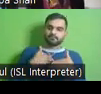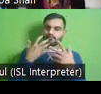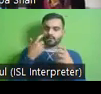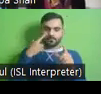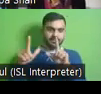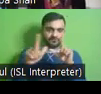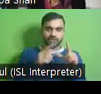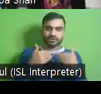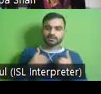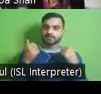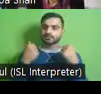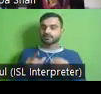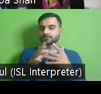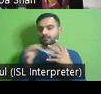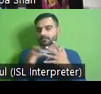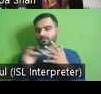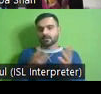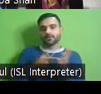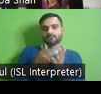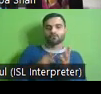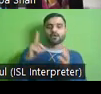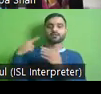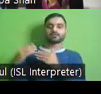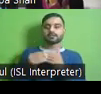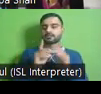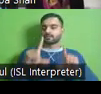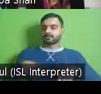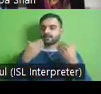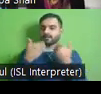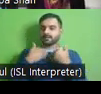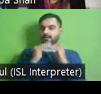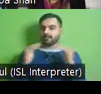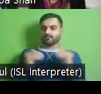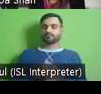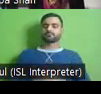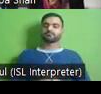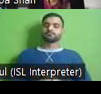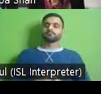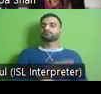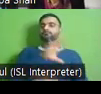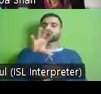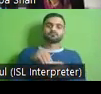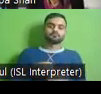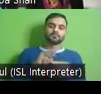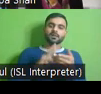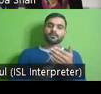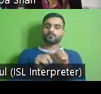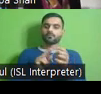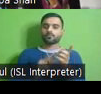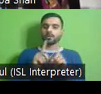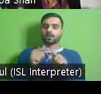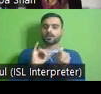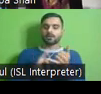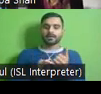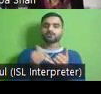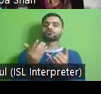in the selection of village leaders where I lived. Among the Mundas and the Orangs, the most